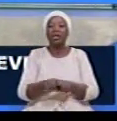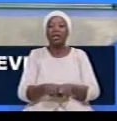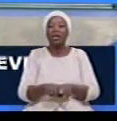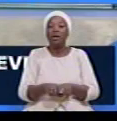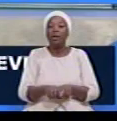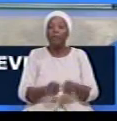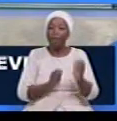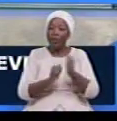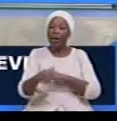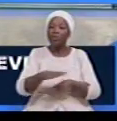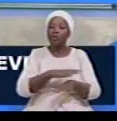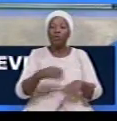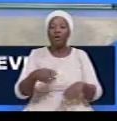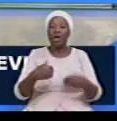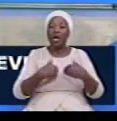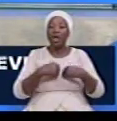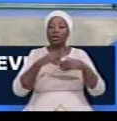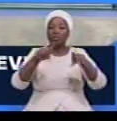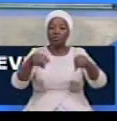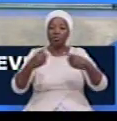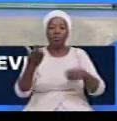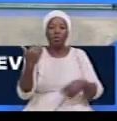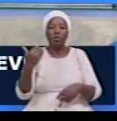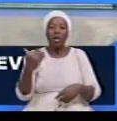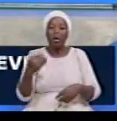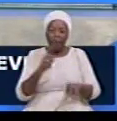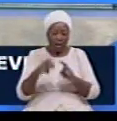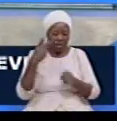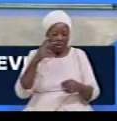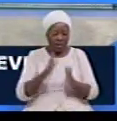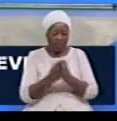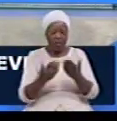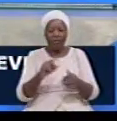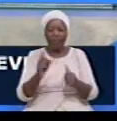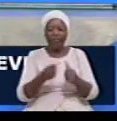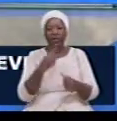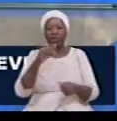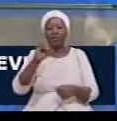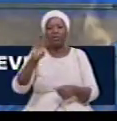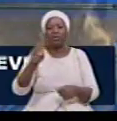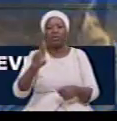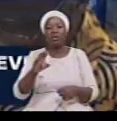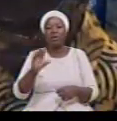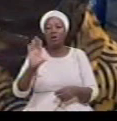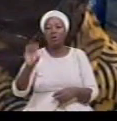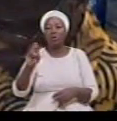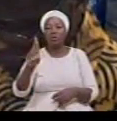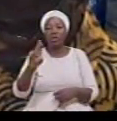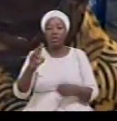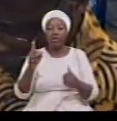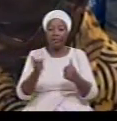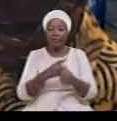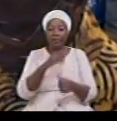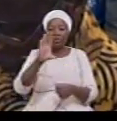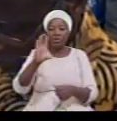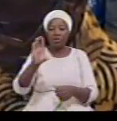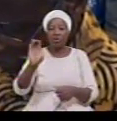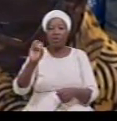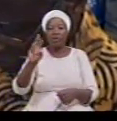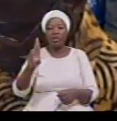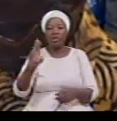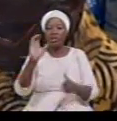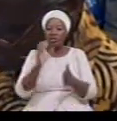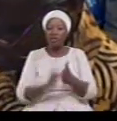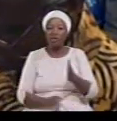is gone. But look at 1 Corinthians chapter 5. 1 Corinthians chapter 5. I'm reading